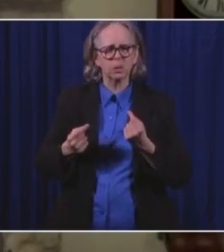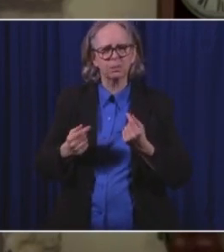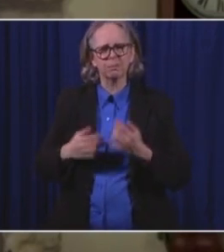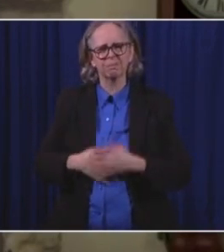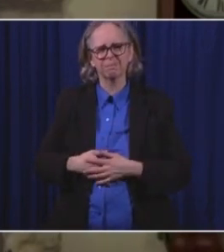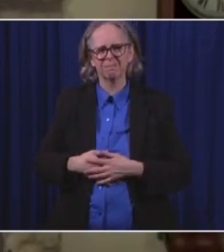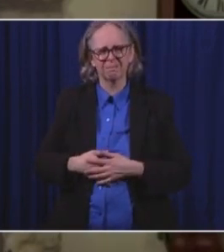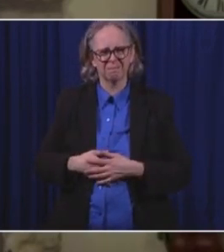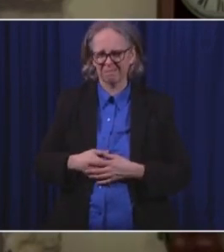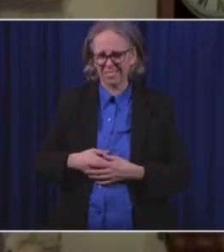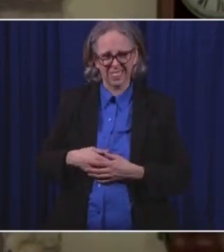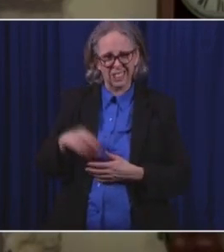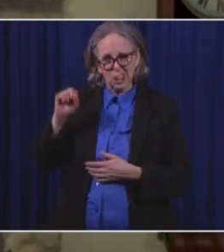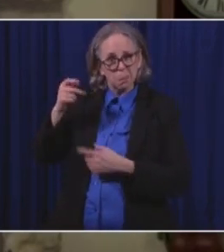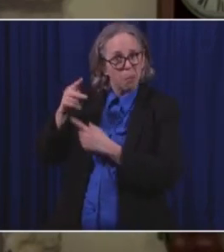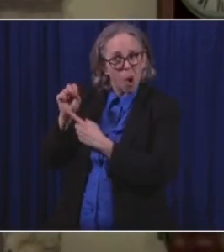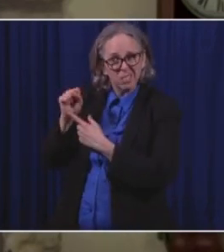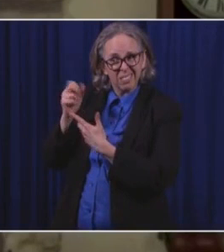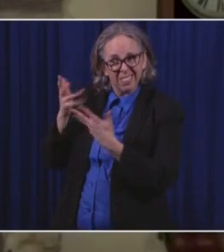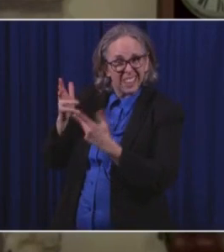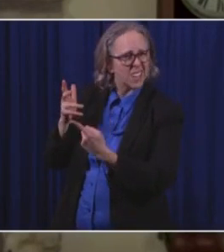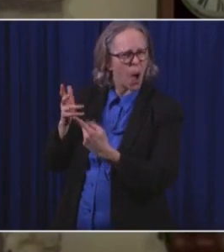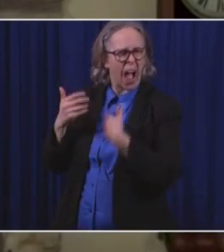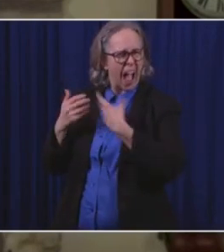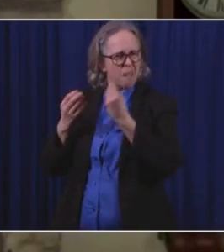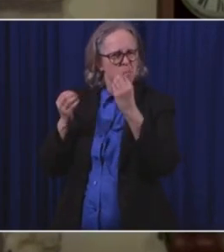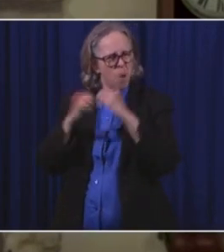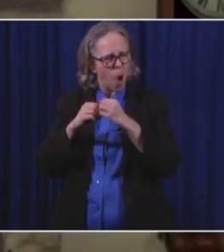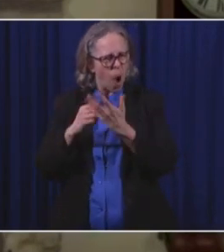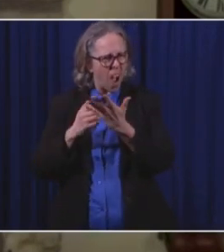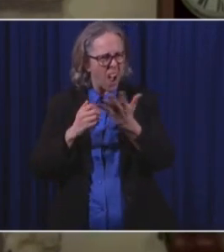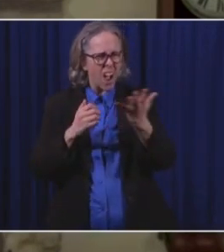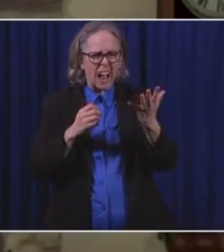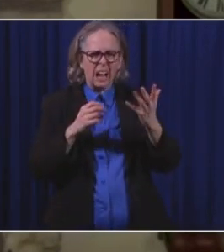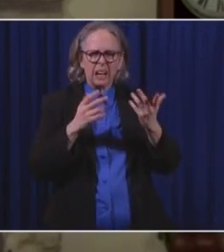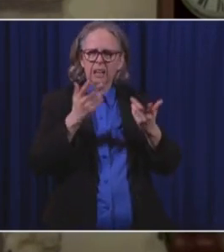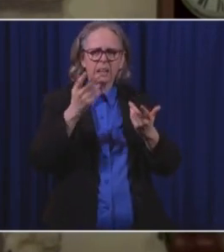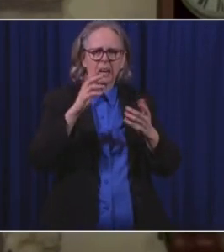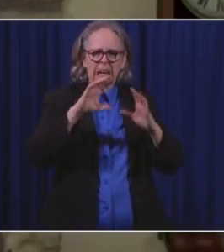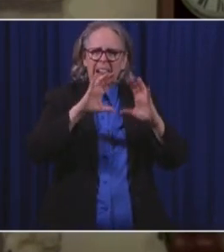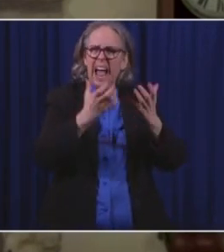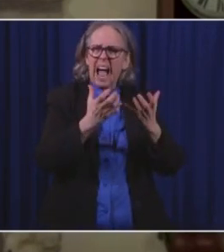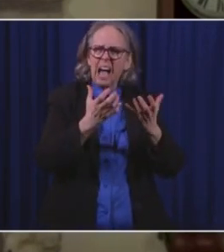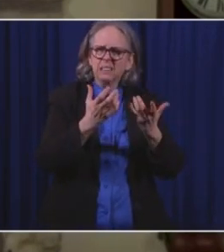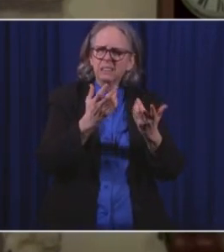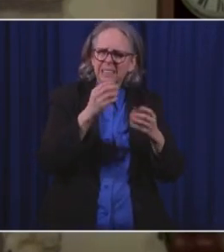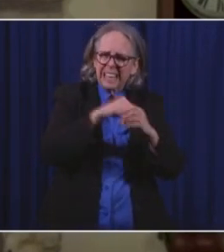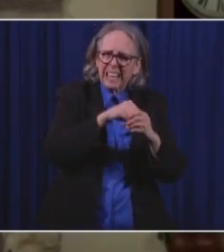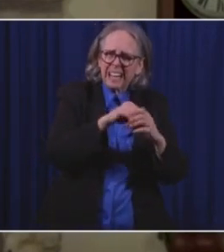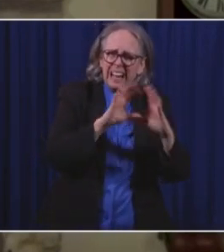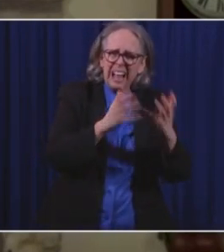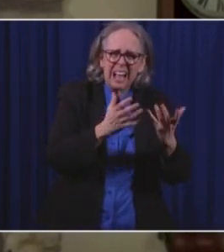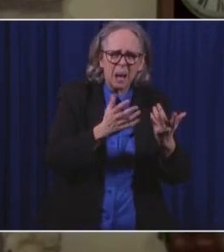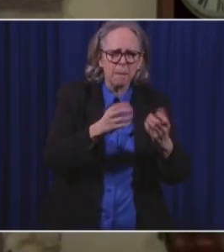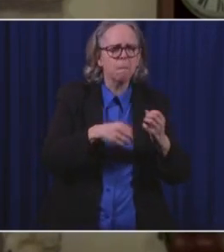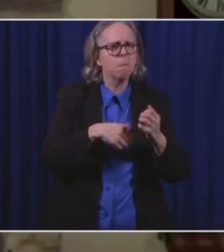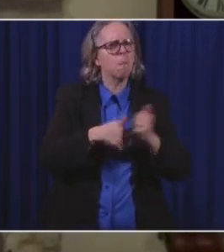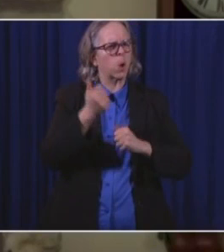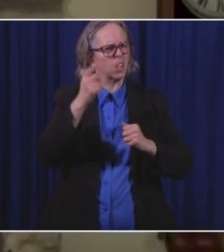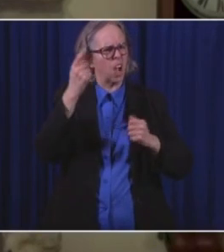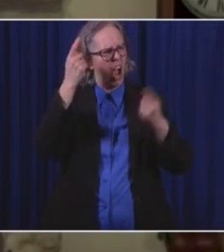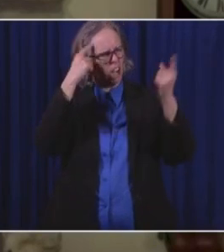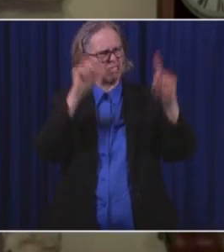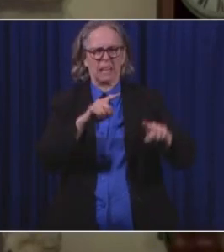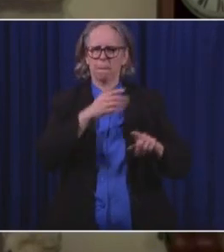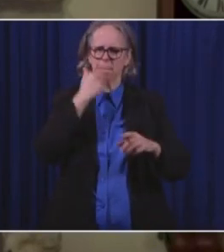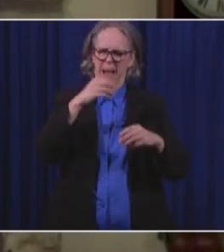sports, it's being in class in person, which I think most of us firmly believe is better for students. All of that after the